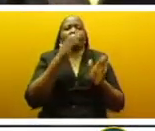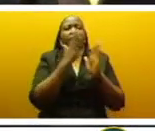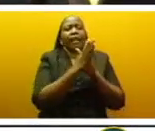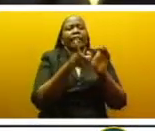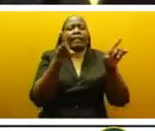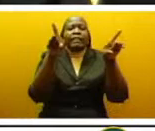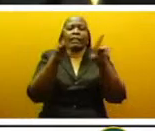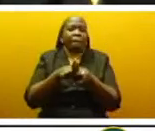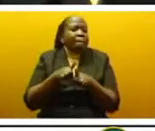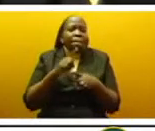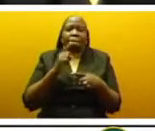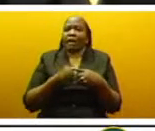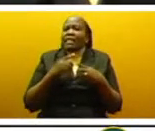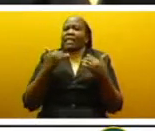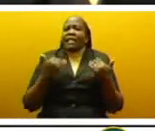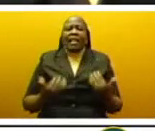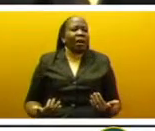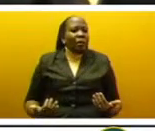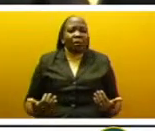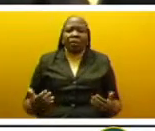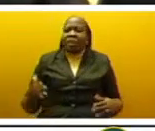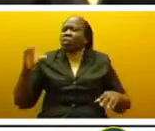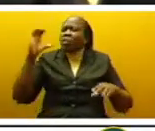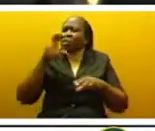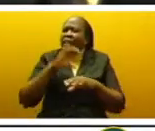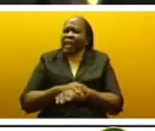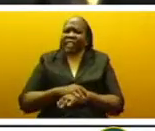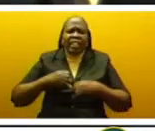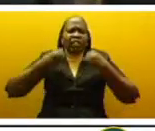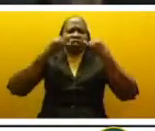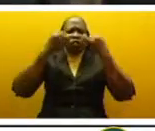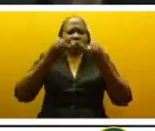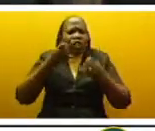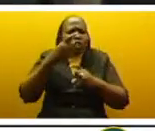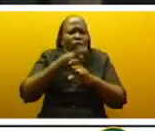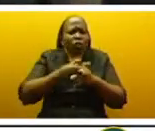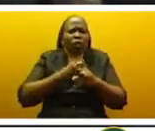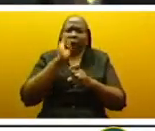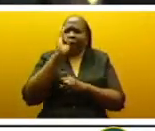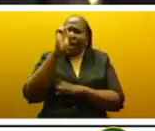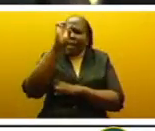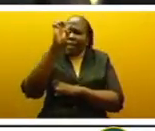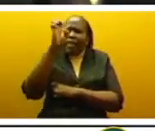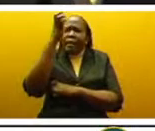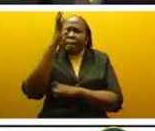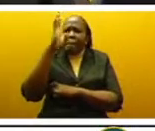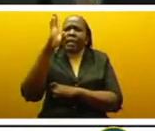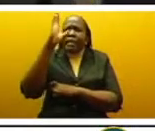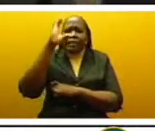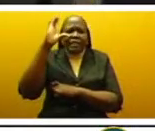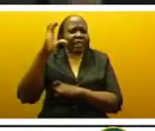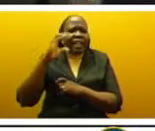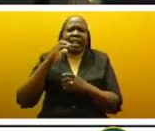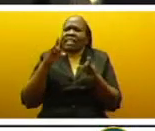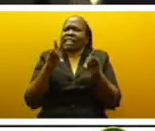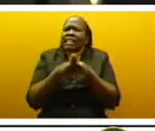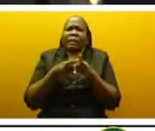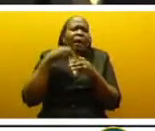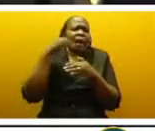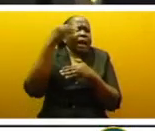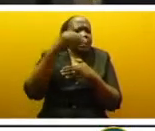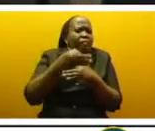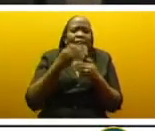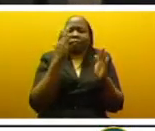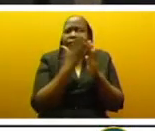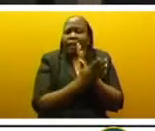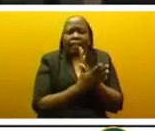Now, to get information from the Electoral Commission, even after filing a petition and an election has